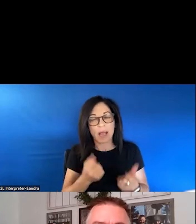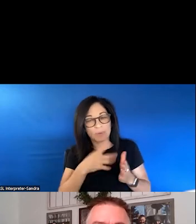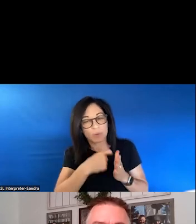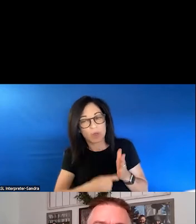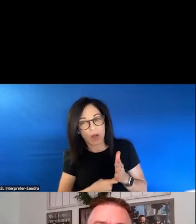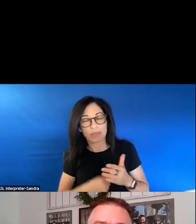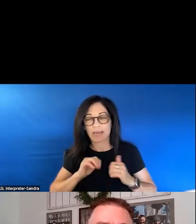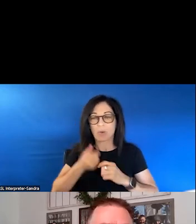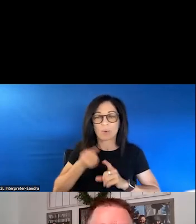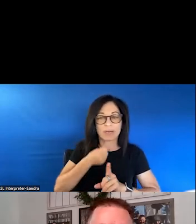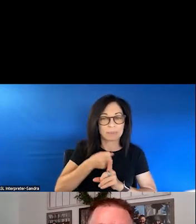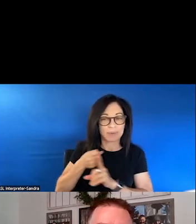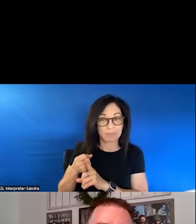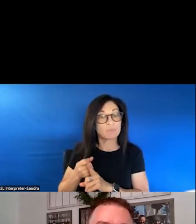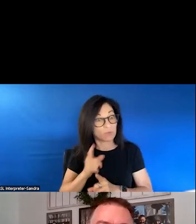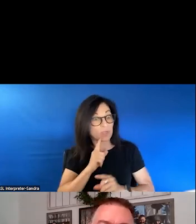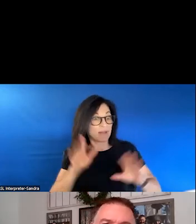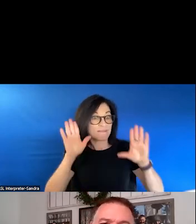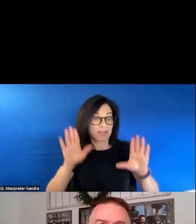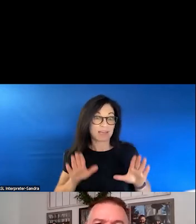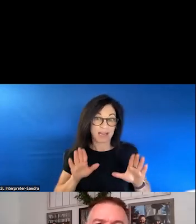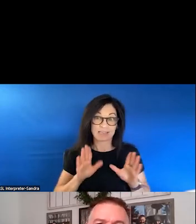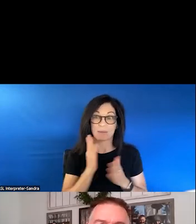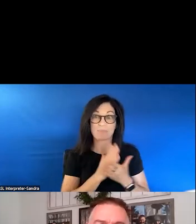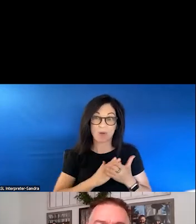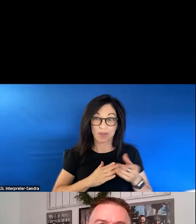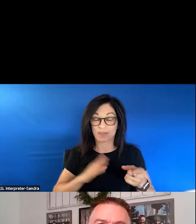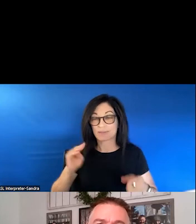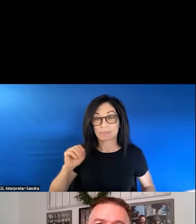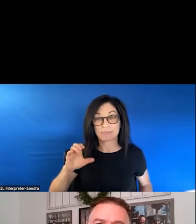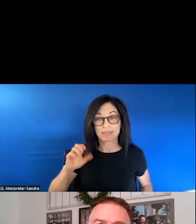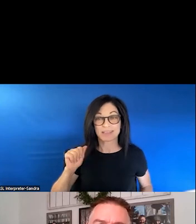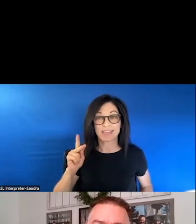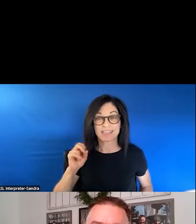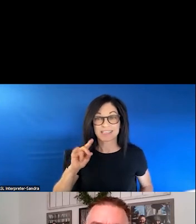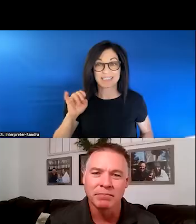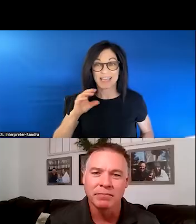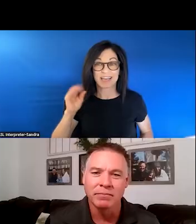be. So it's a really fantastic feature that McKinsey & Company's team put in there.